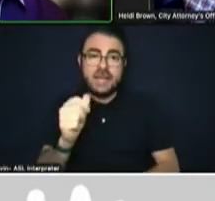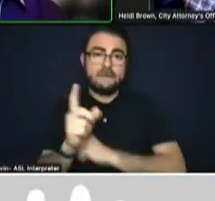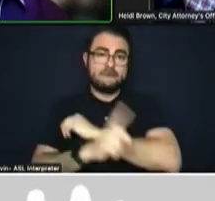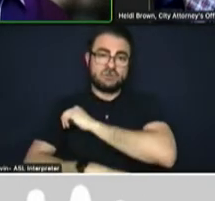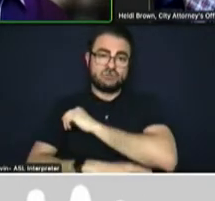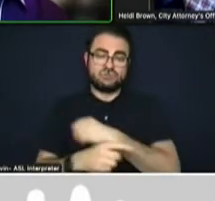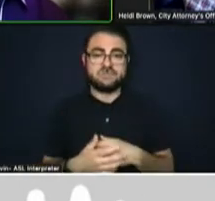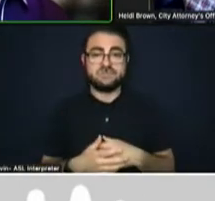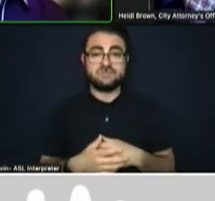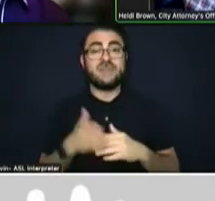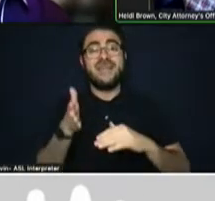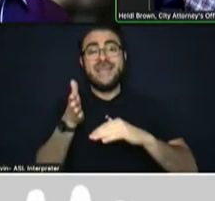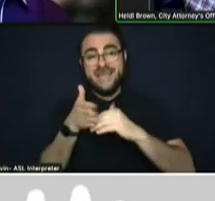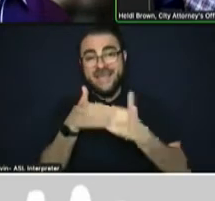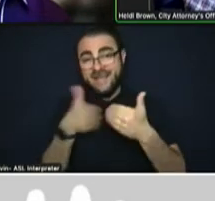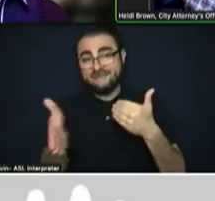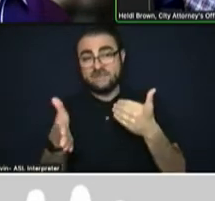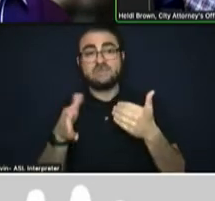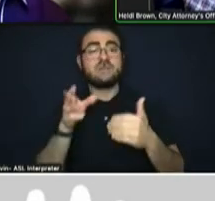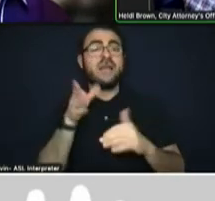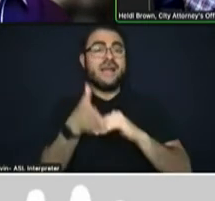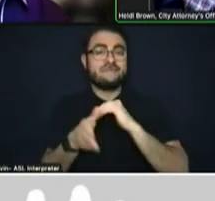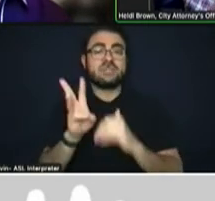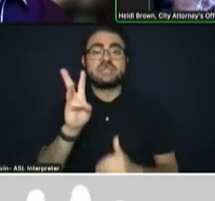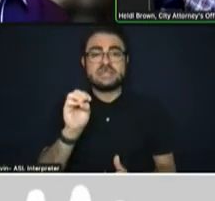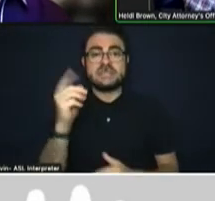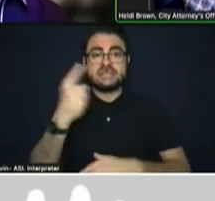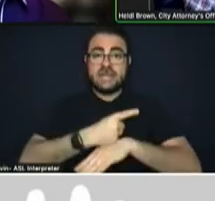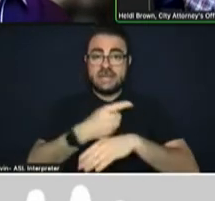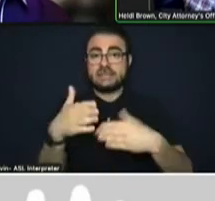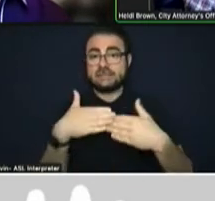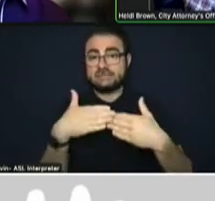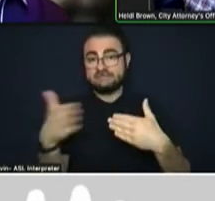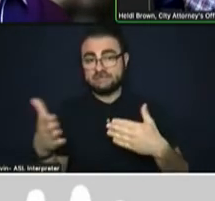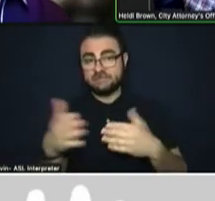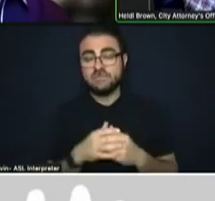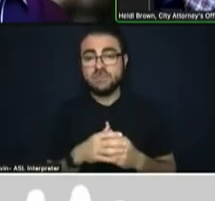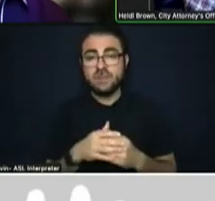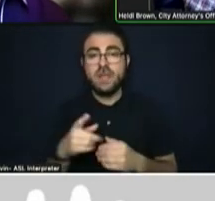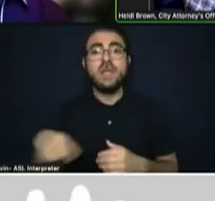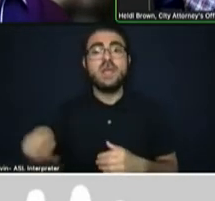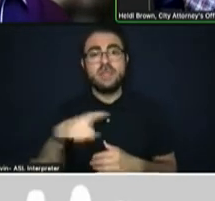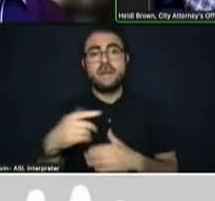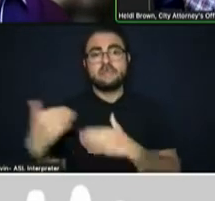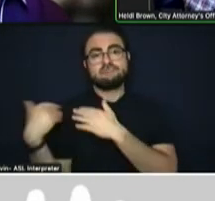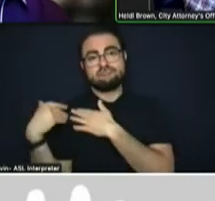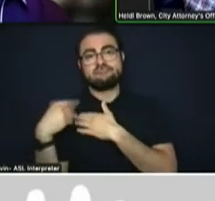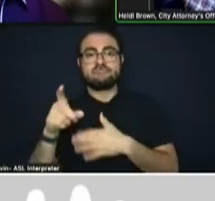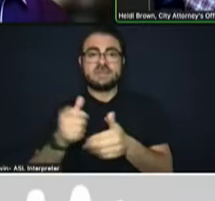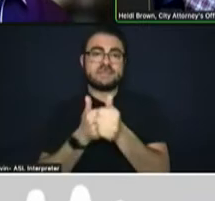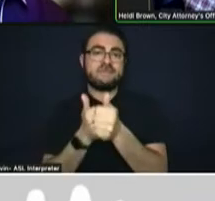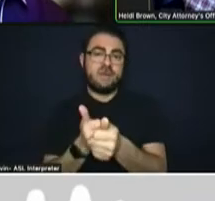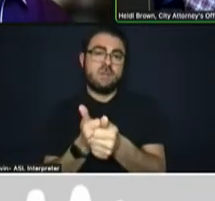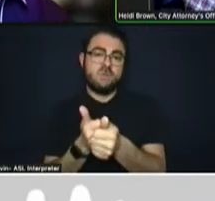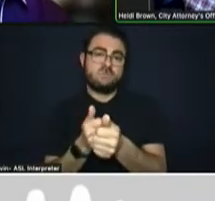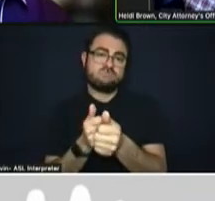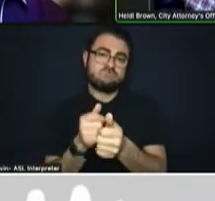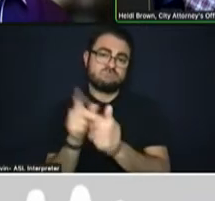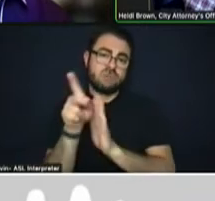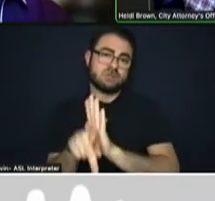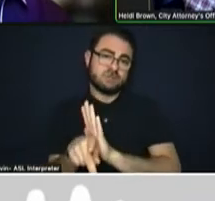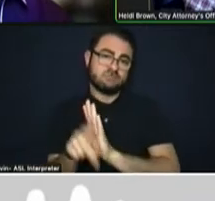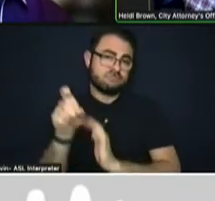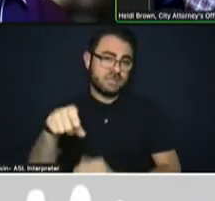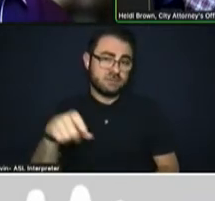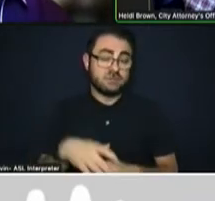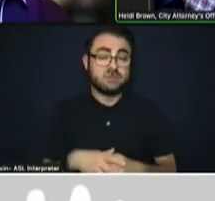Thereafter, intentional error, thereafter, then they're liable to the policy as written. But we also